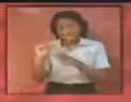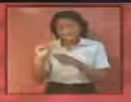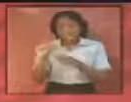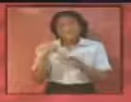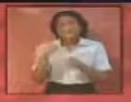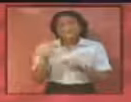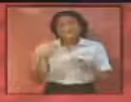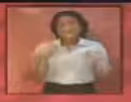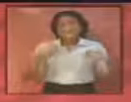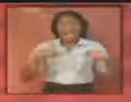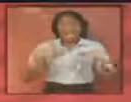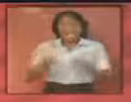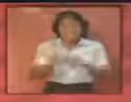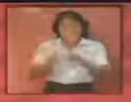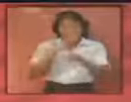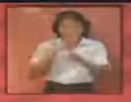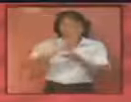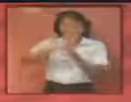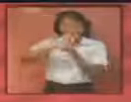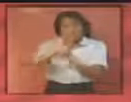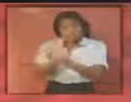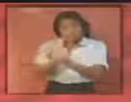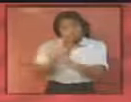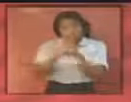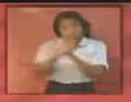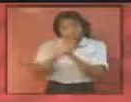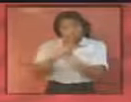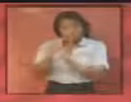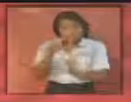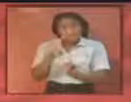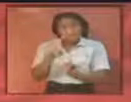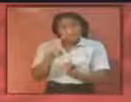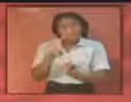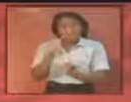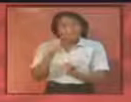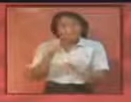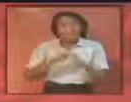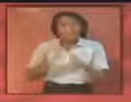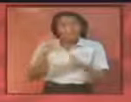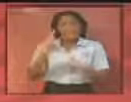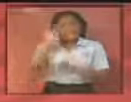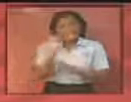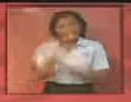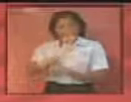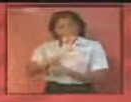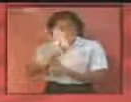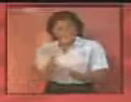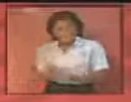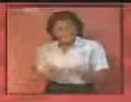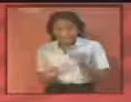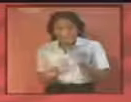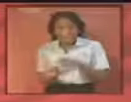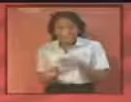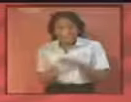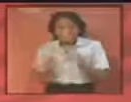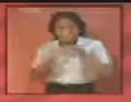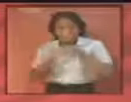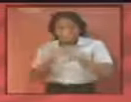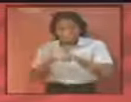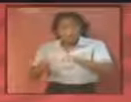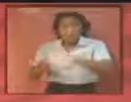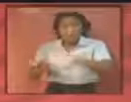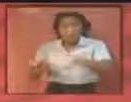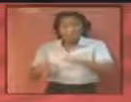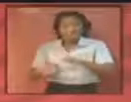B1.351, which is now called the beta variant, and was first identified in South Africa. Interestingly, the mutation